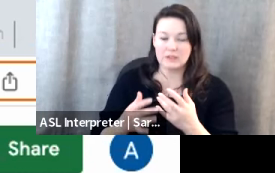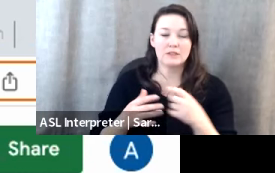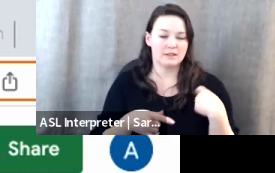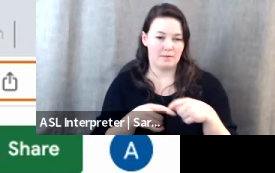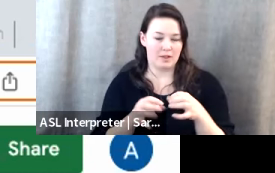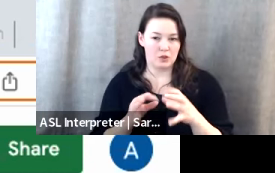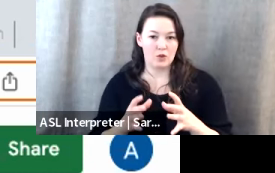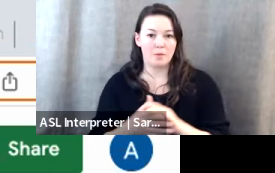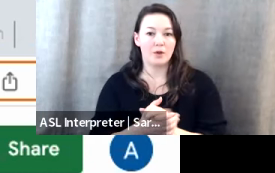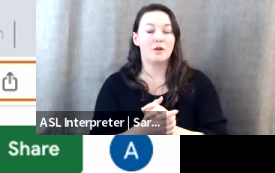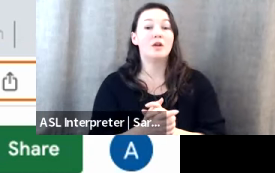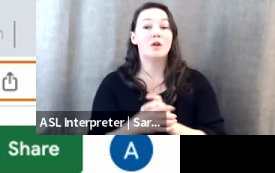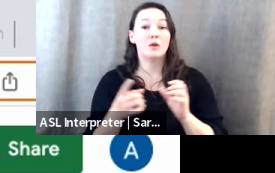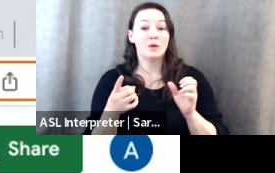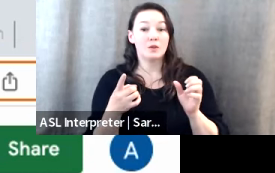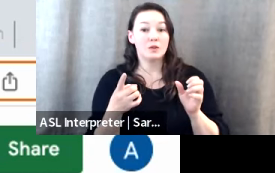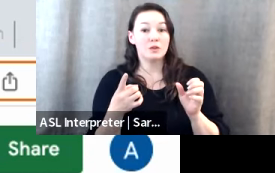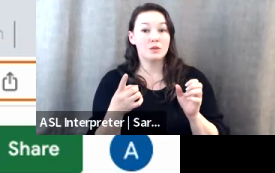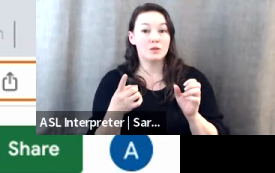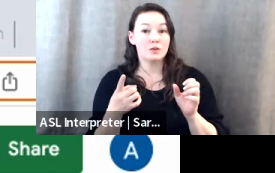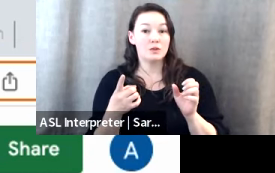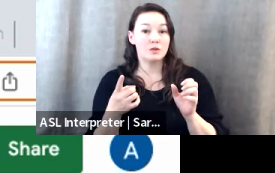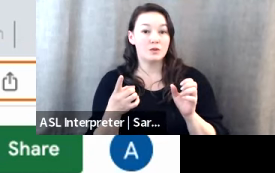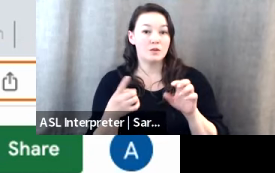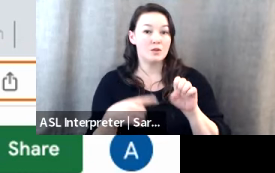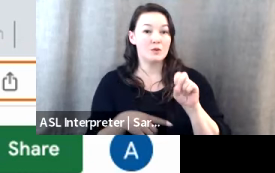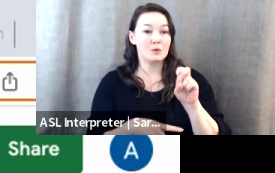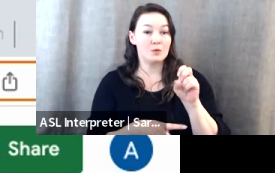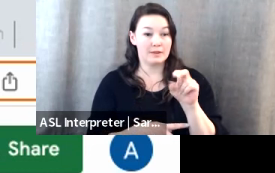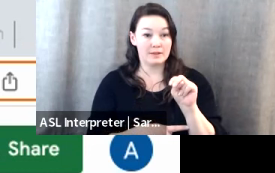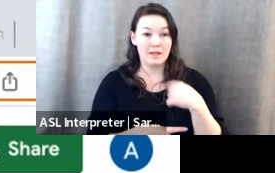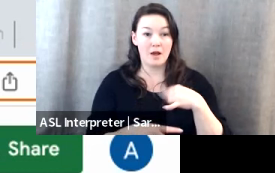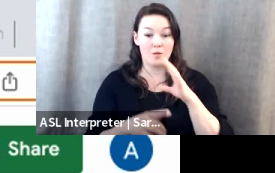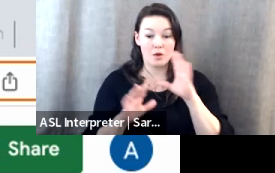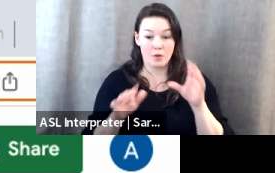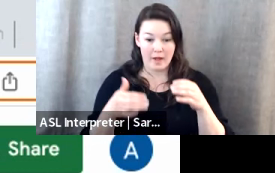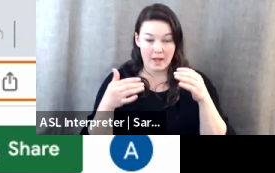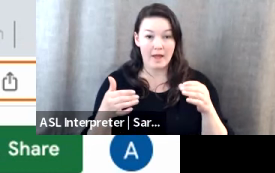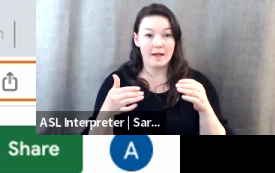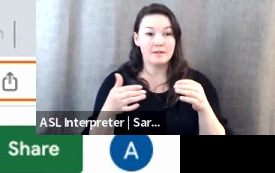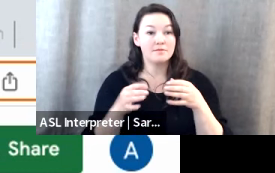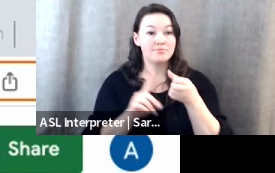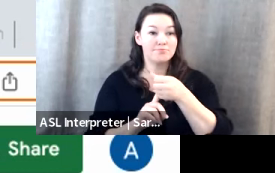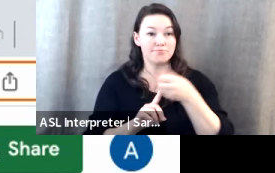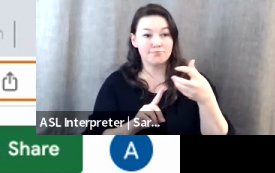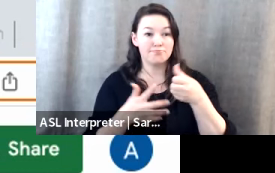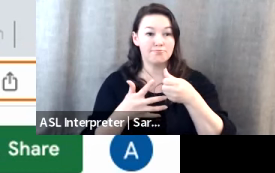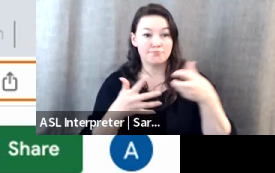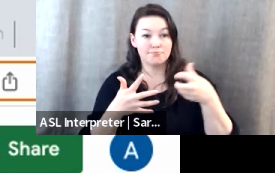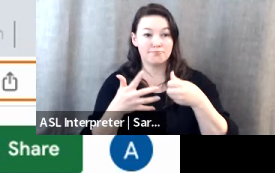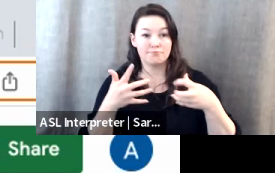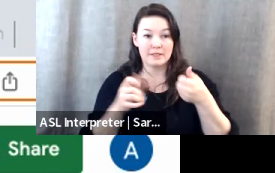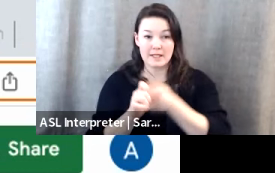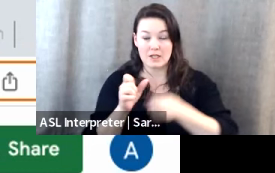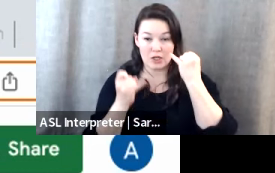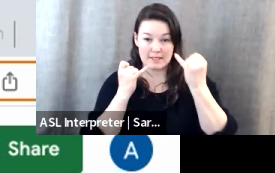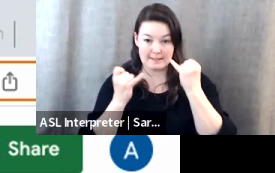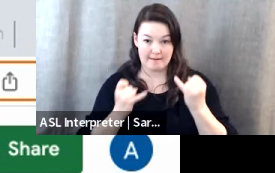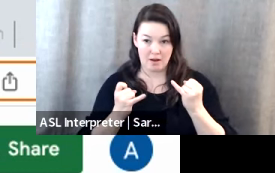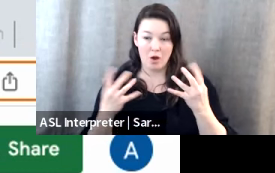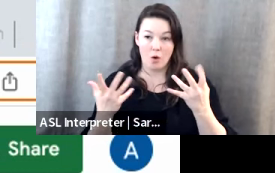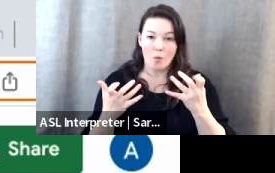So I'll just go through right now each of the different ideas that we've inputted, and then we'd really like to hear from people if you agree with